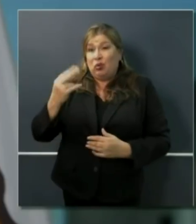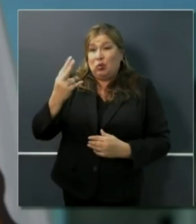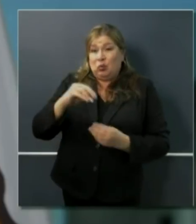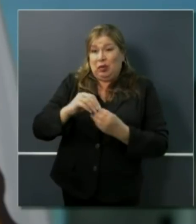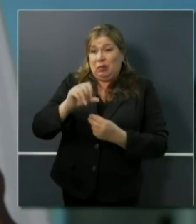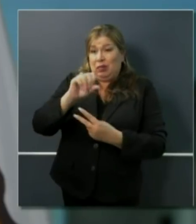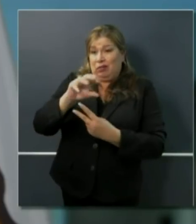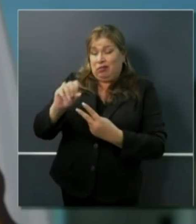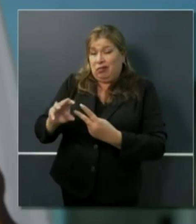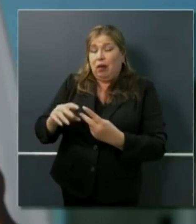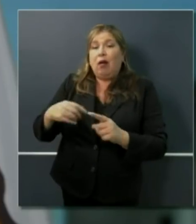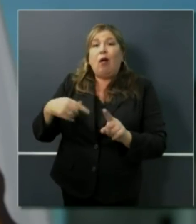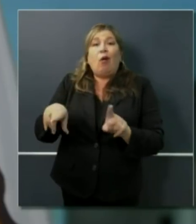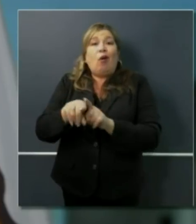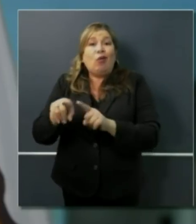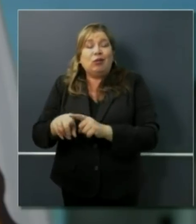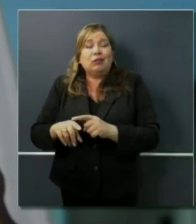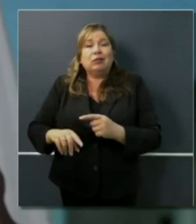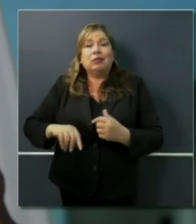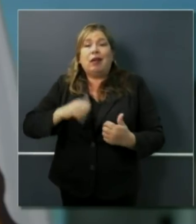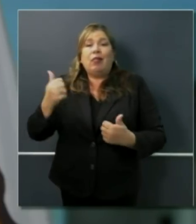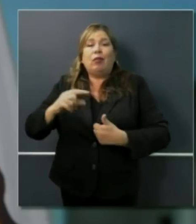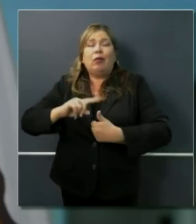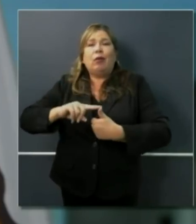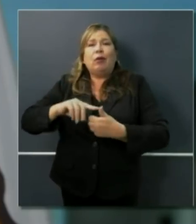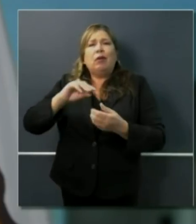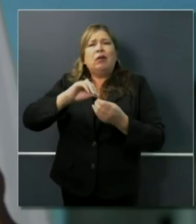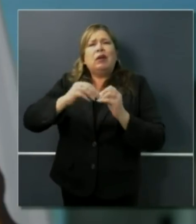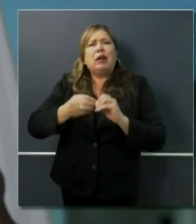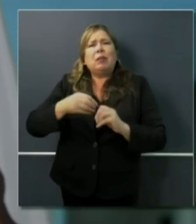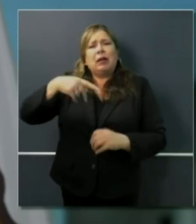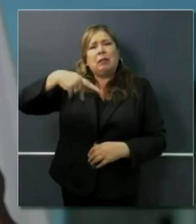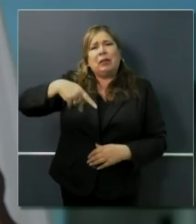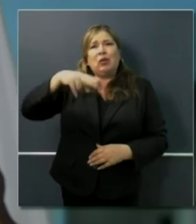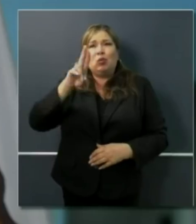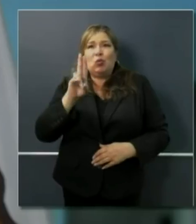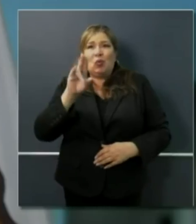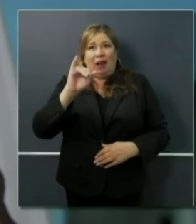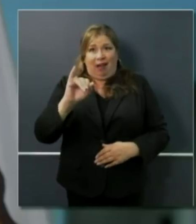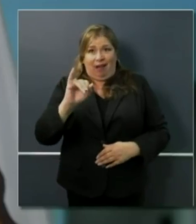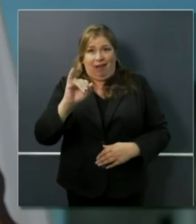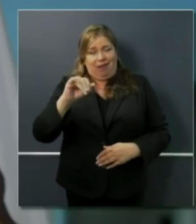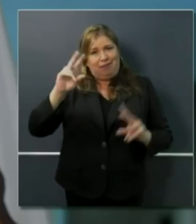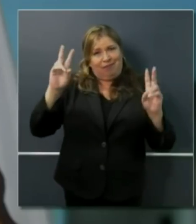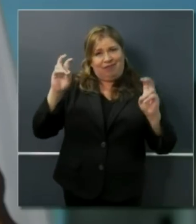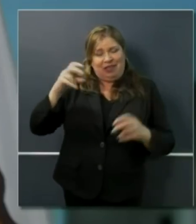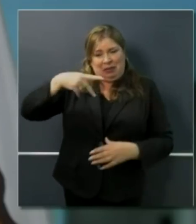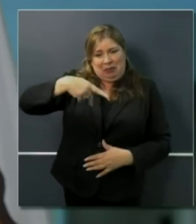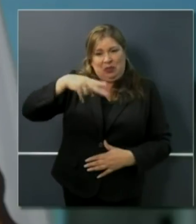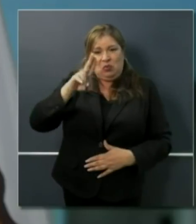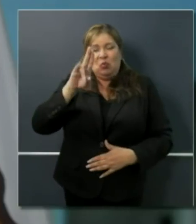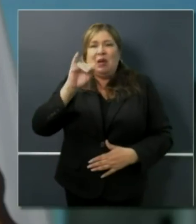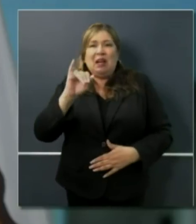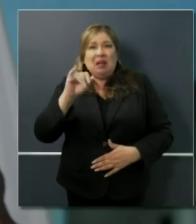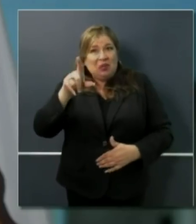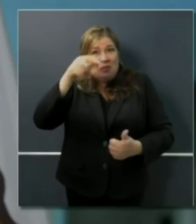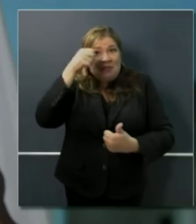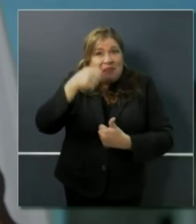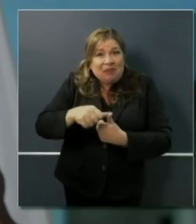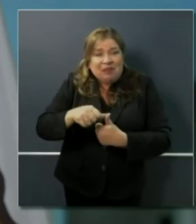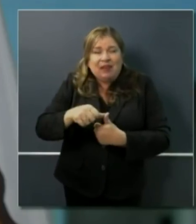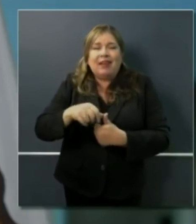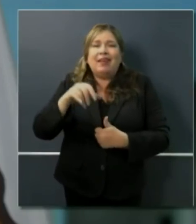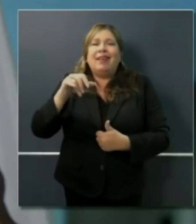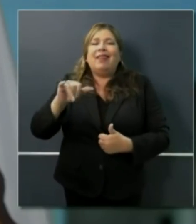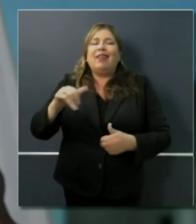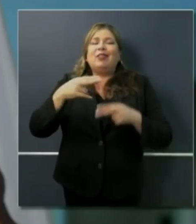over to questions, and that was the number of PUIs. If you followed these press conferences, you may vaguely recall what a PUI is. That's a